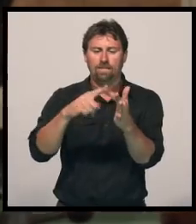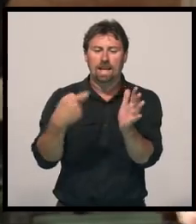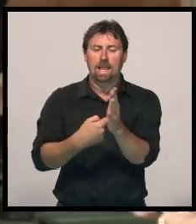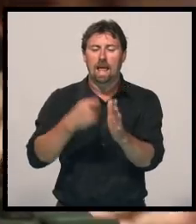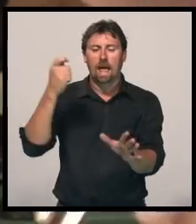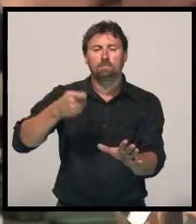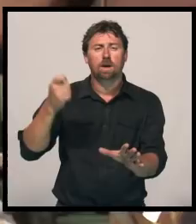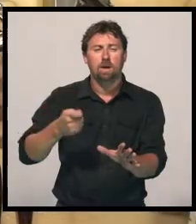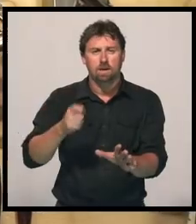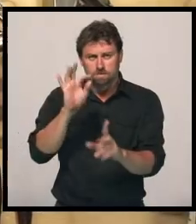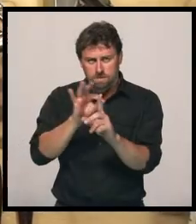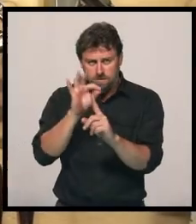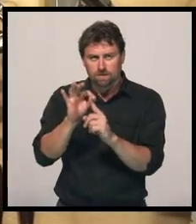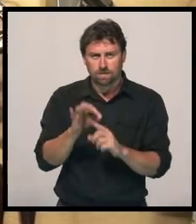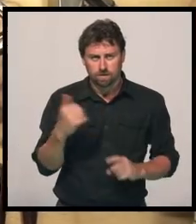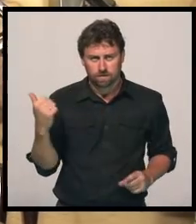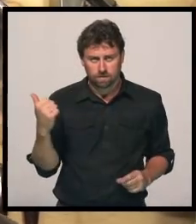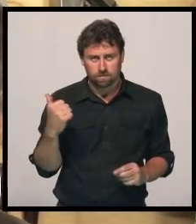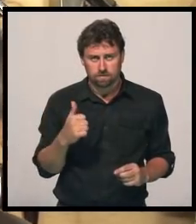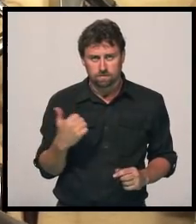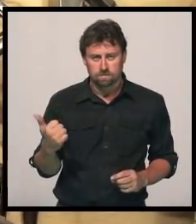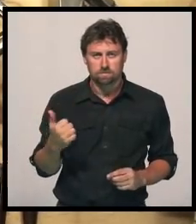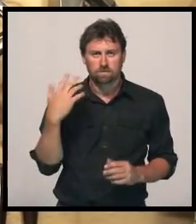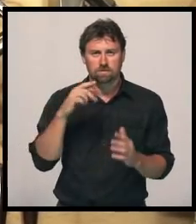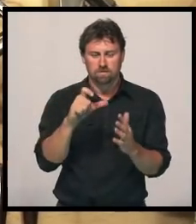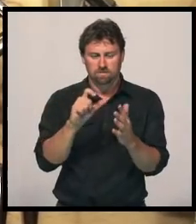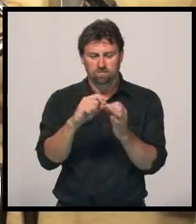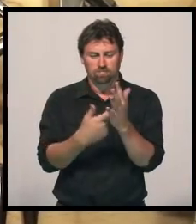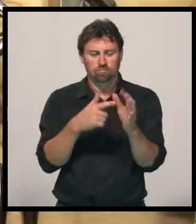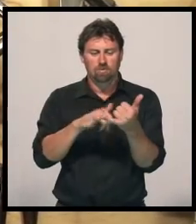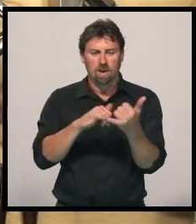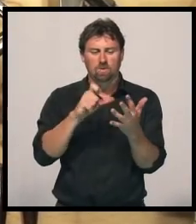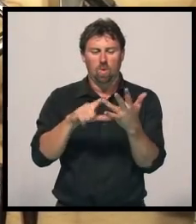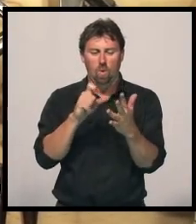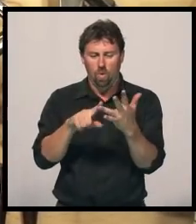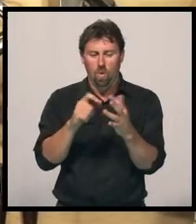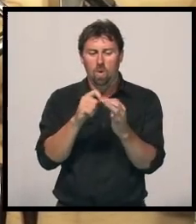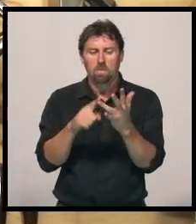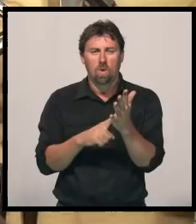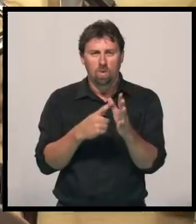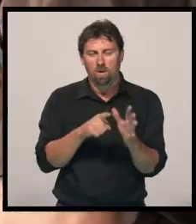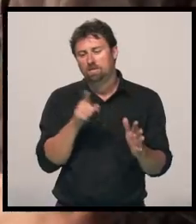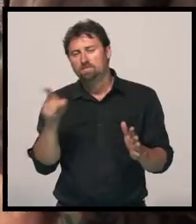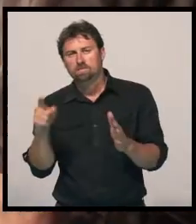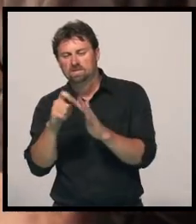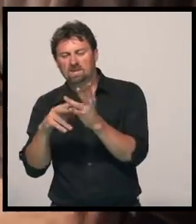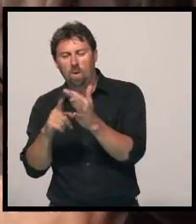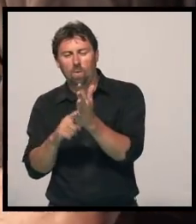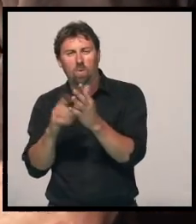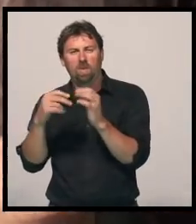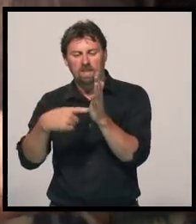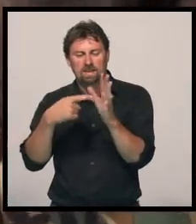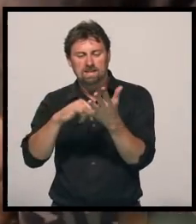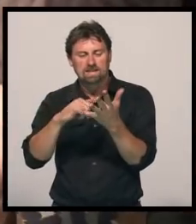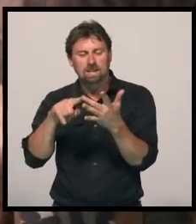two here. If you want to get really ornate, that's ebony brass and coca bola. Well, that's a bit of dowel and a bit of tazzy oak. Now, you start in the